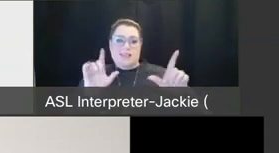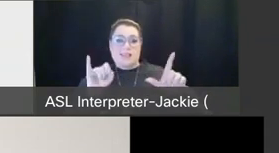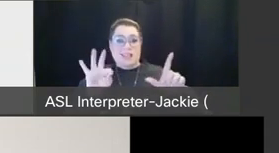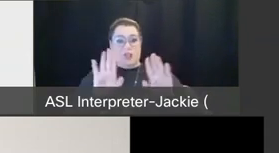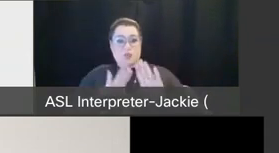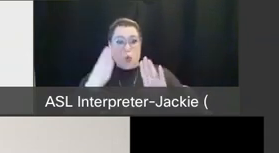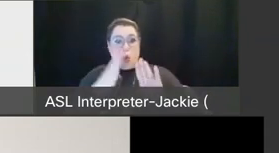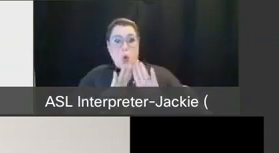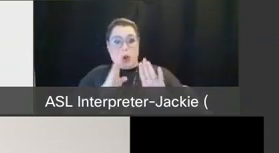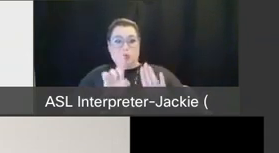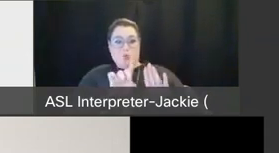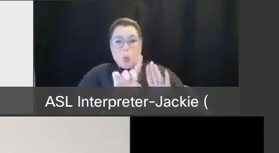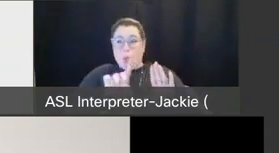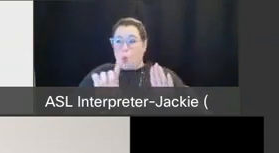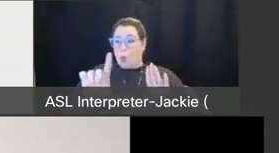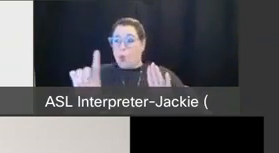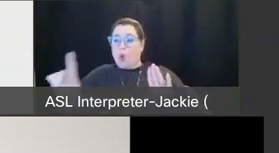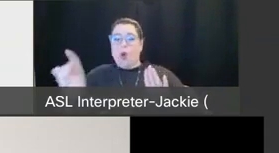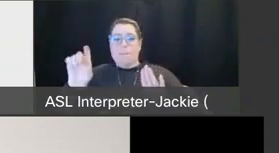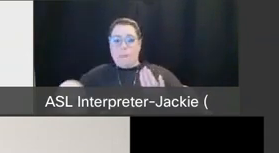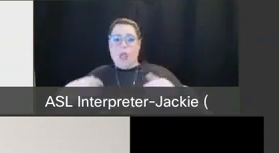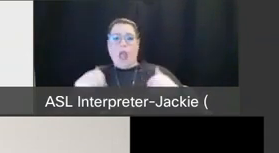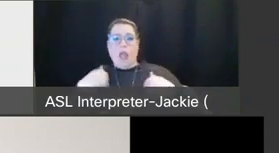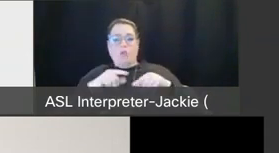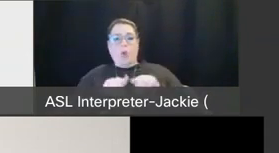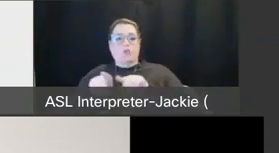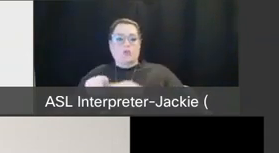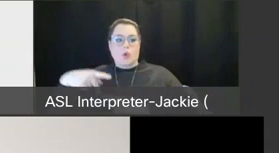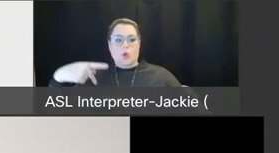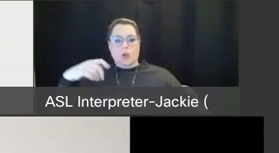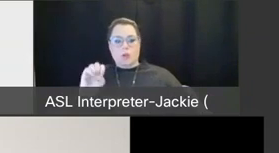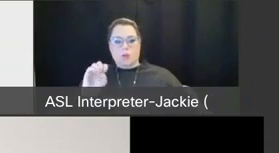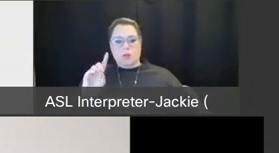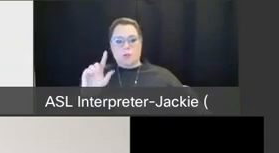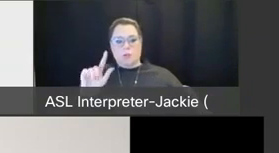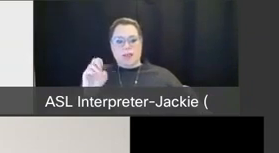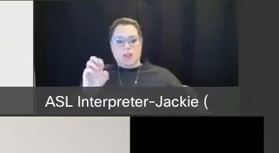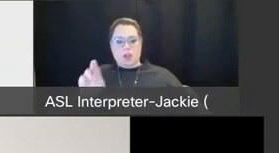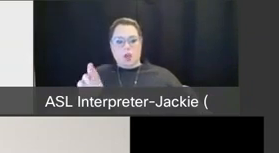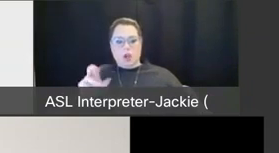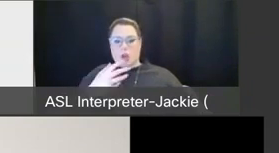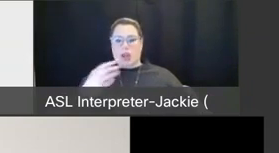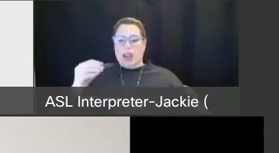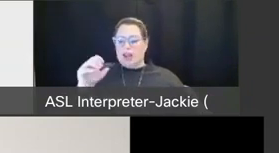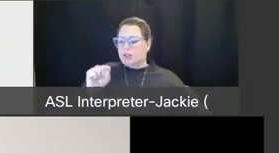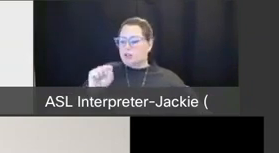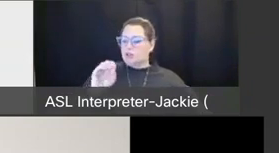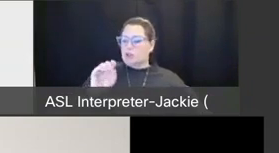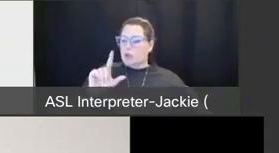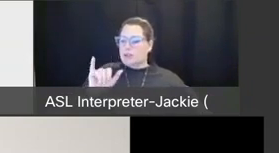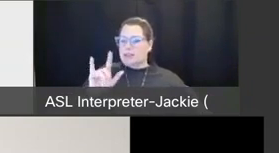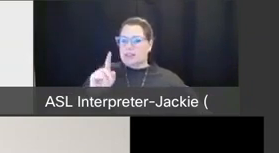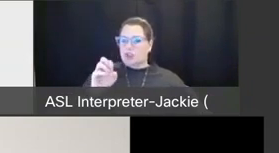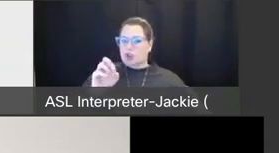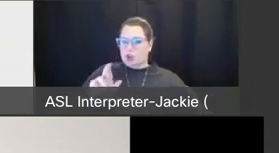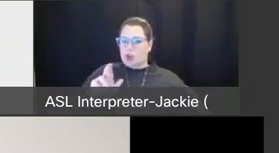uninvited, they should have our peddler and solicitor license. So our agency issues peddler and solicitor licenses, so